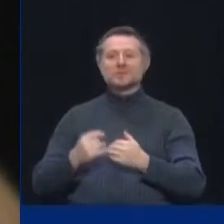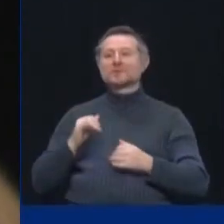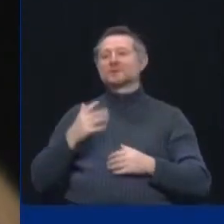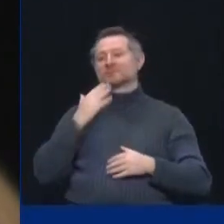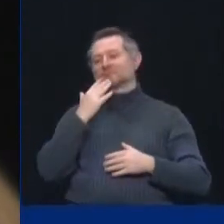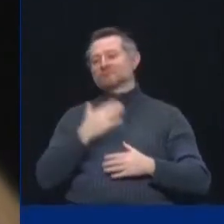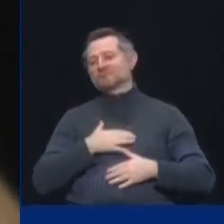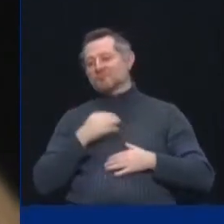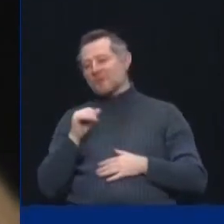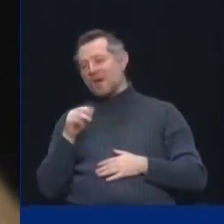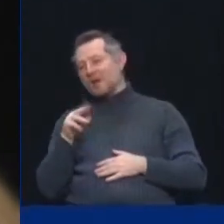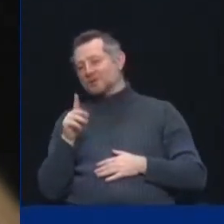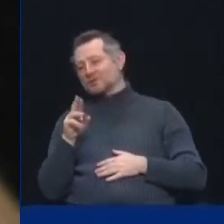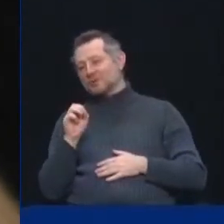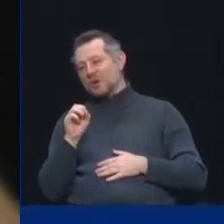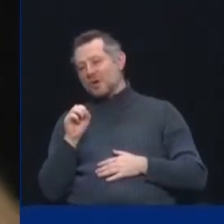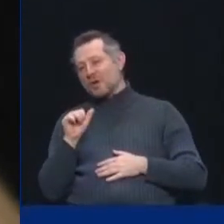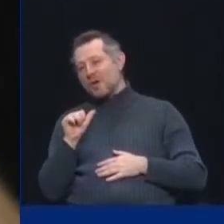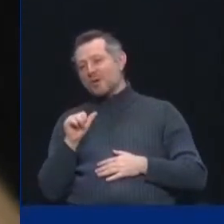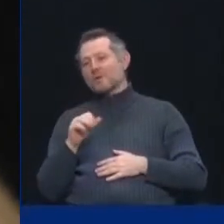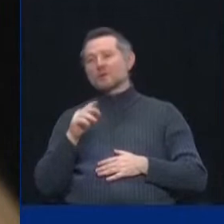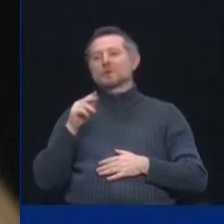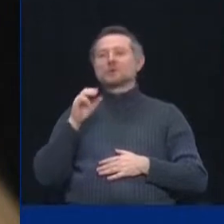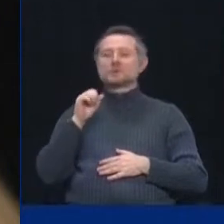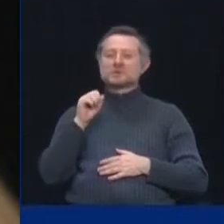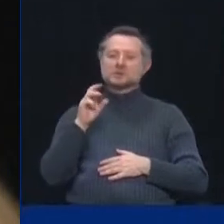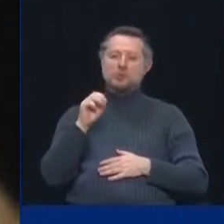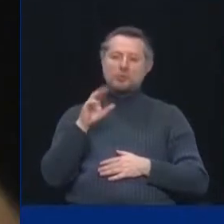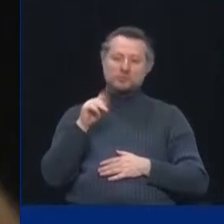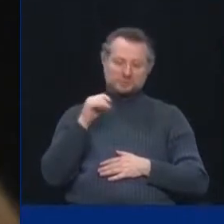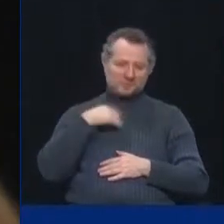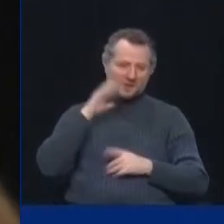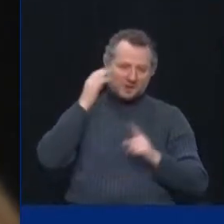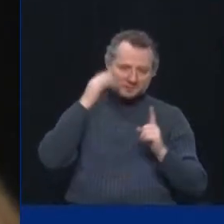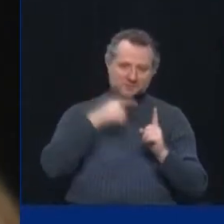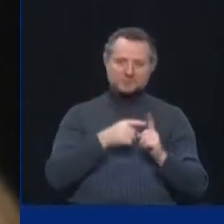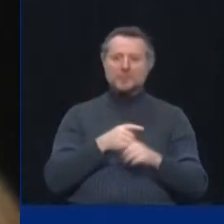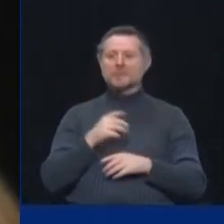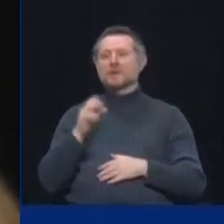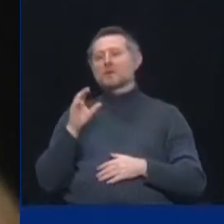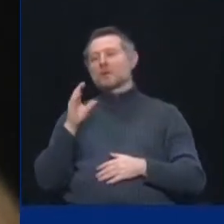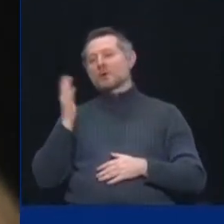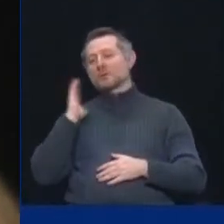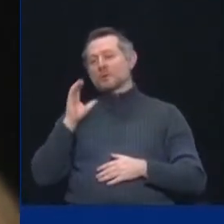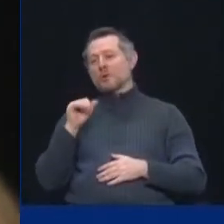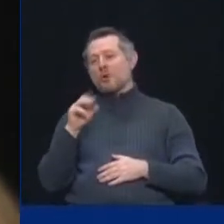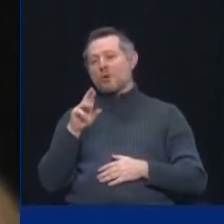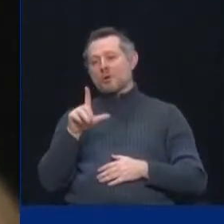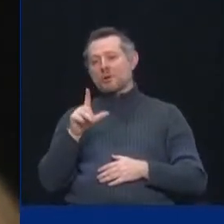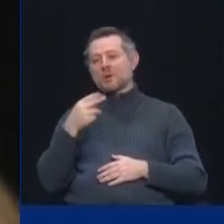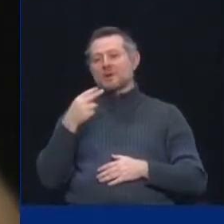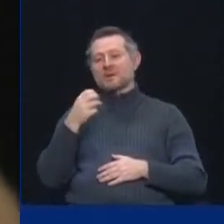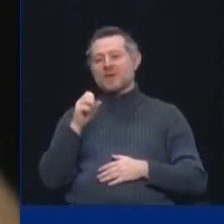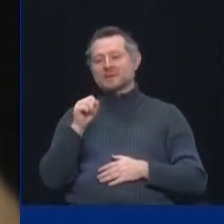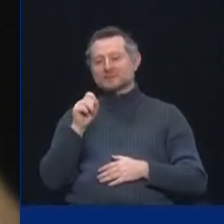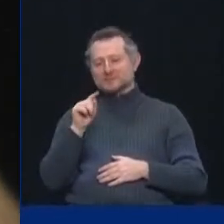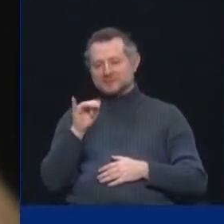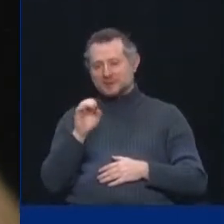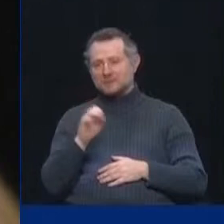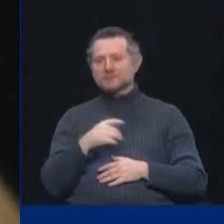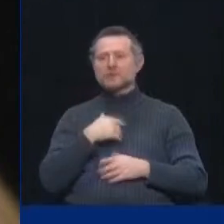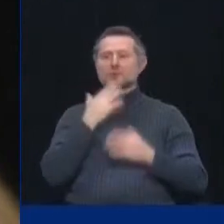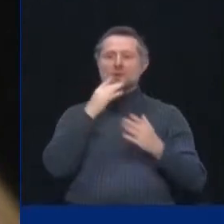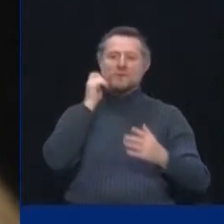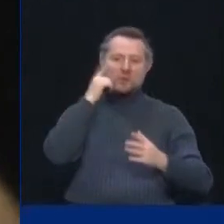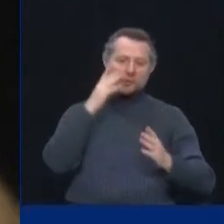Hasty. Appreciative of our governor. In general, thank you for all the hard work that you've done in those meetings that we had at the Borough President's office. We're